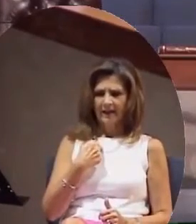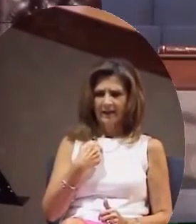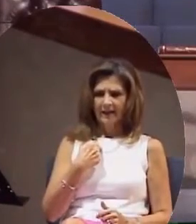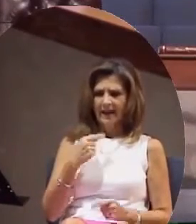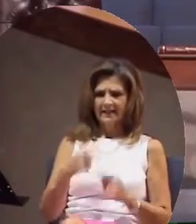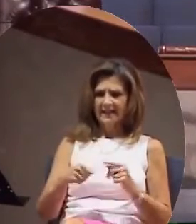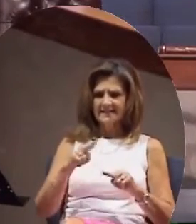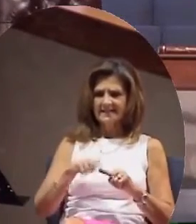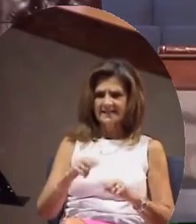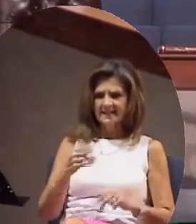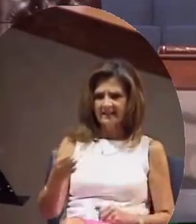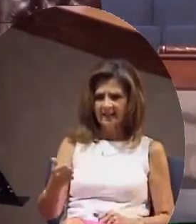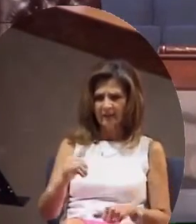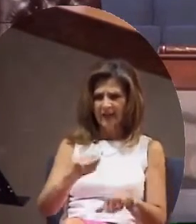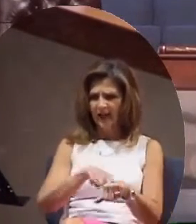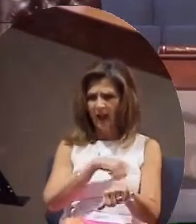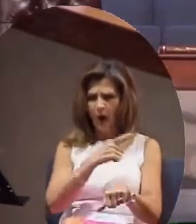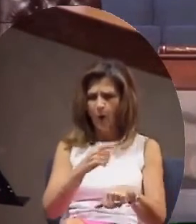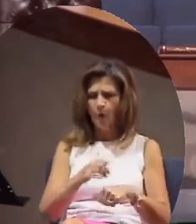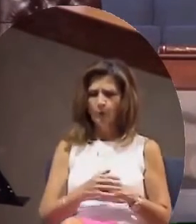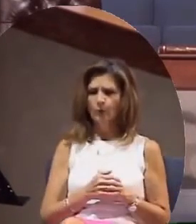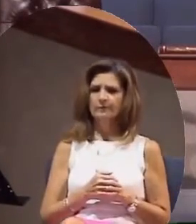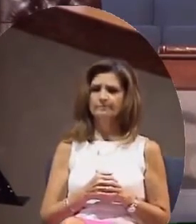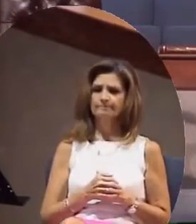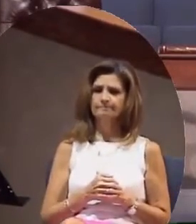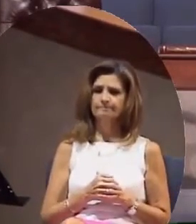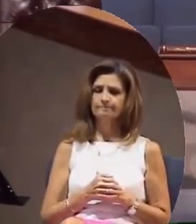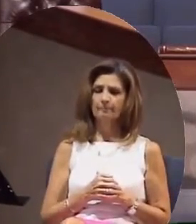I can't sit there that long."